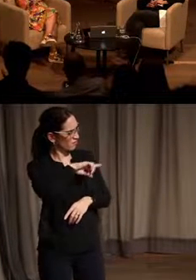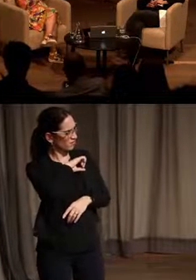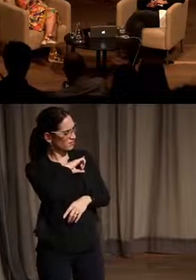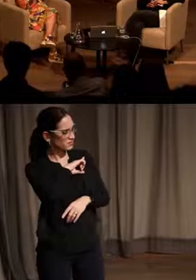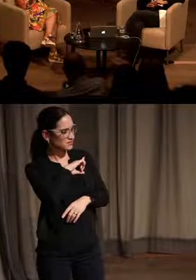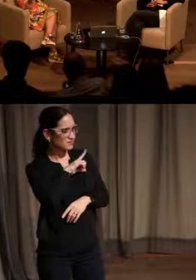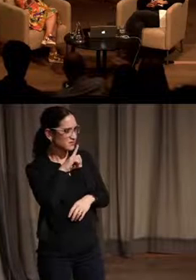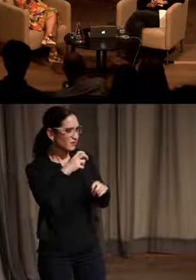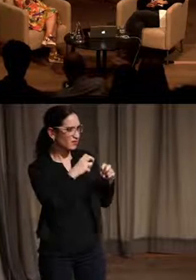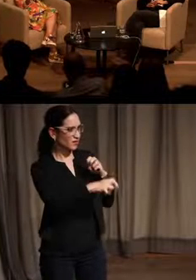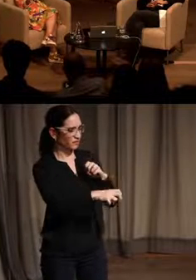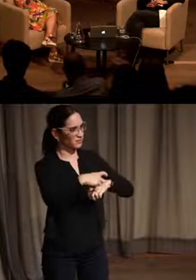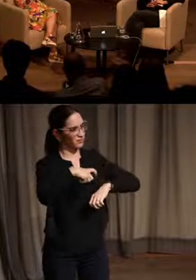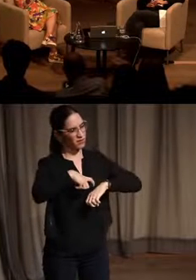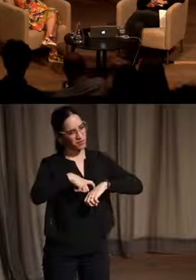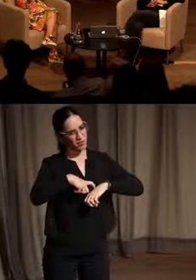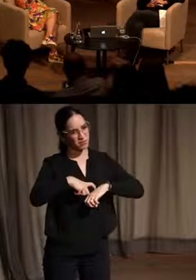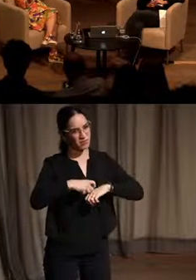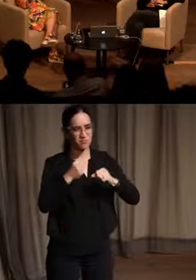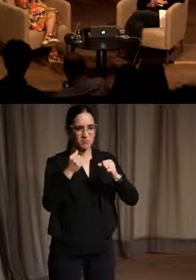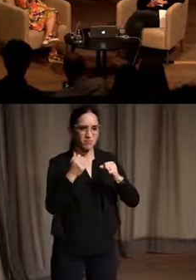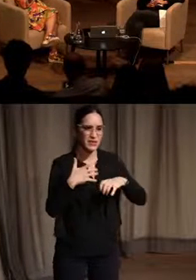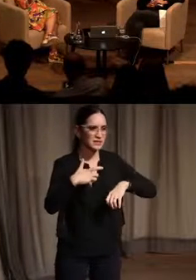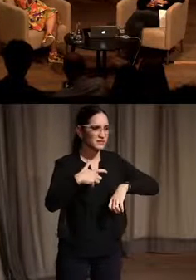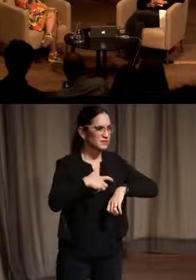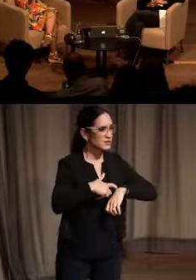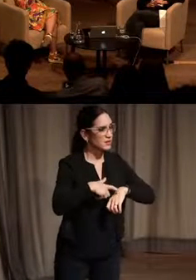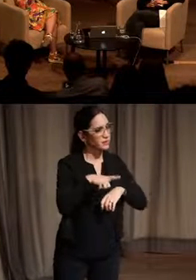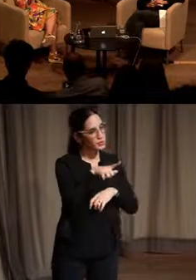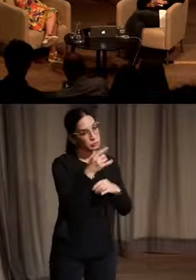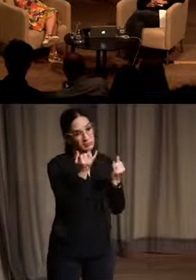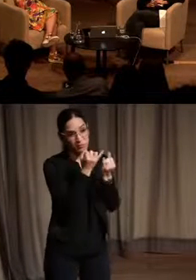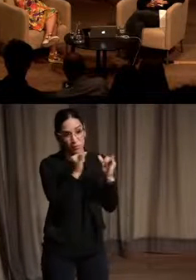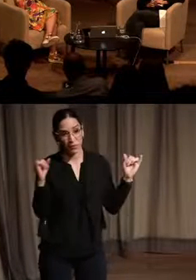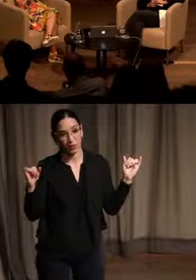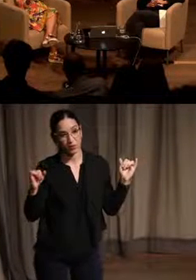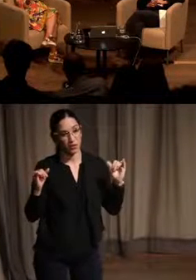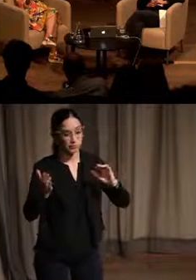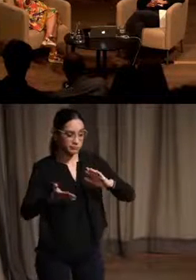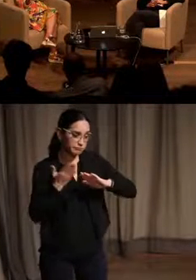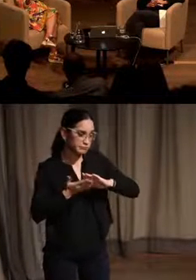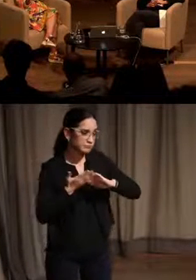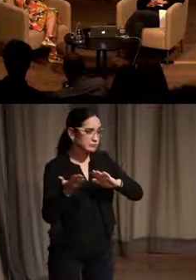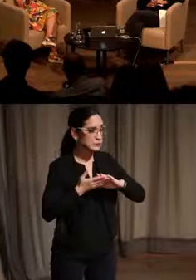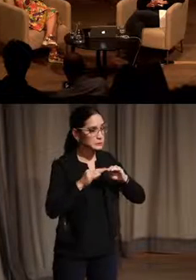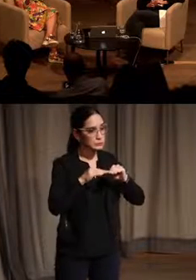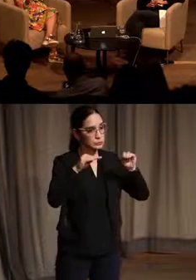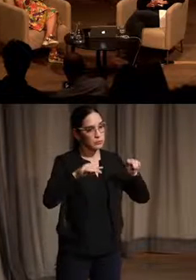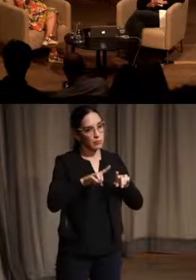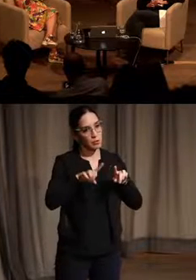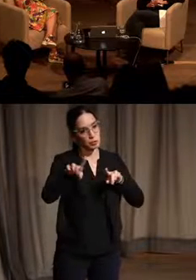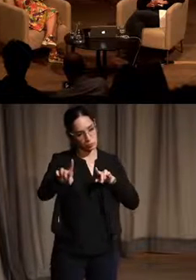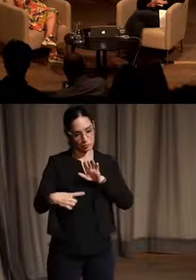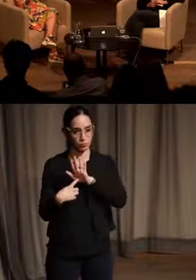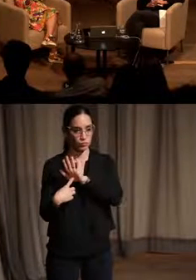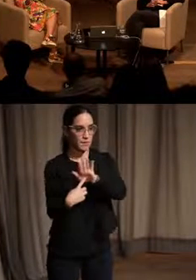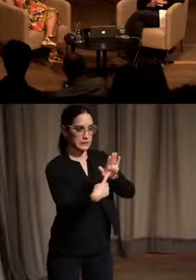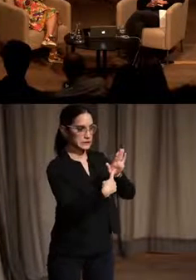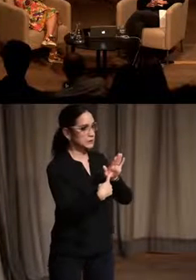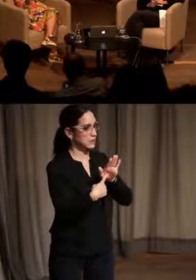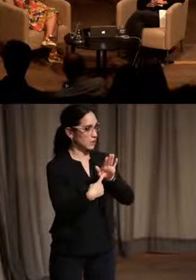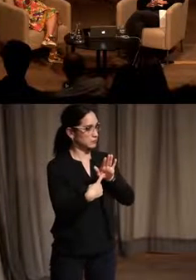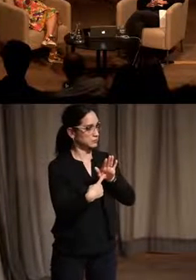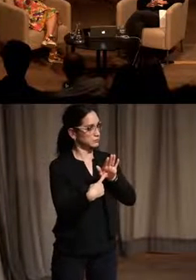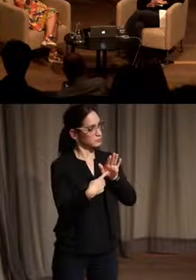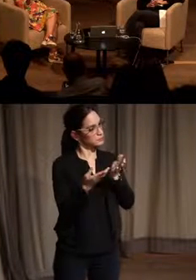it's also difficult because 9 times out of 10, I mean, unless you're an independent curator, you're working on behalf of an institution, right? You're working like